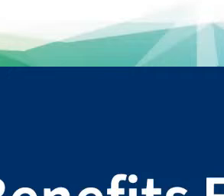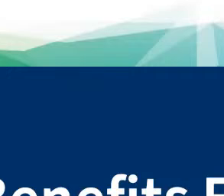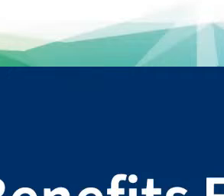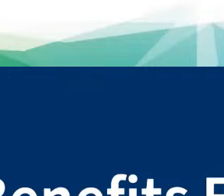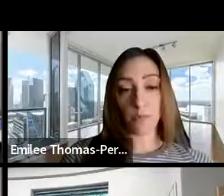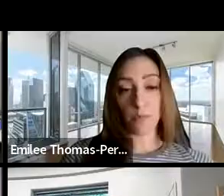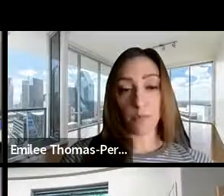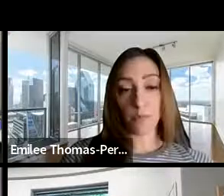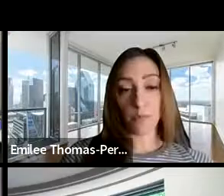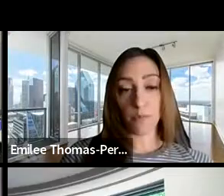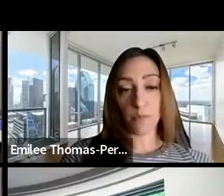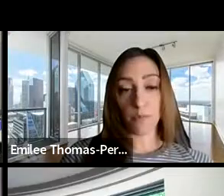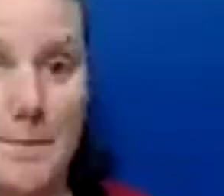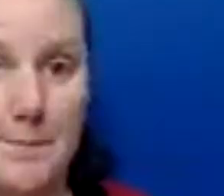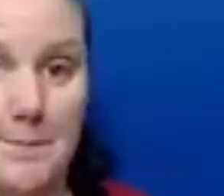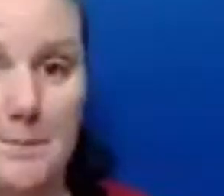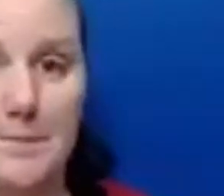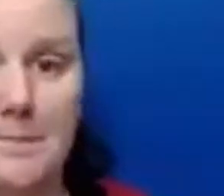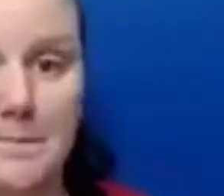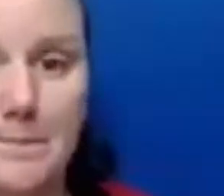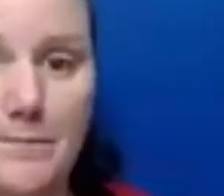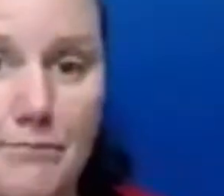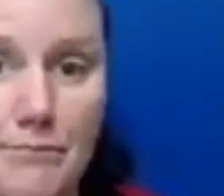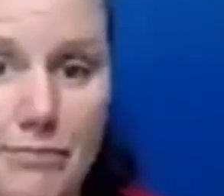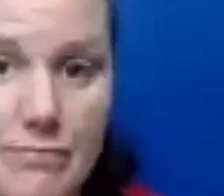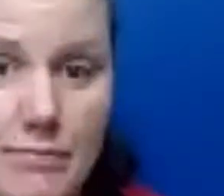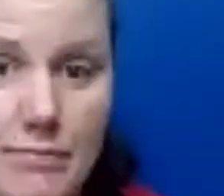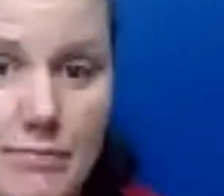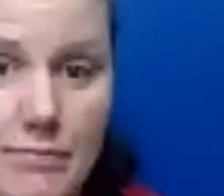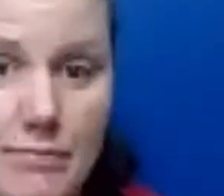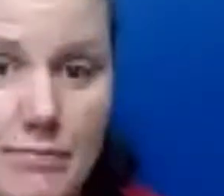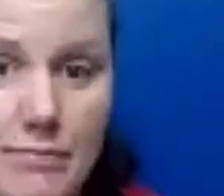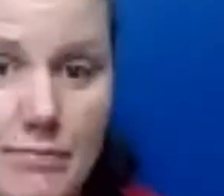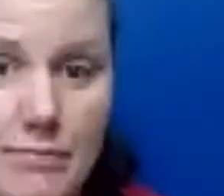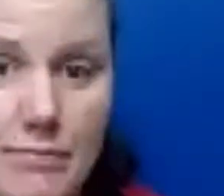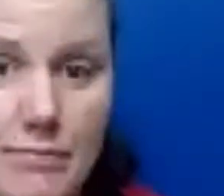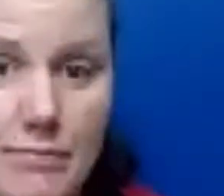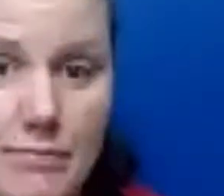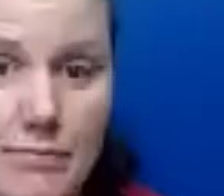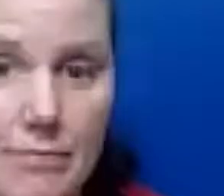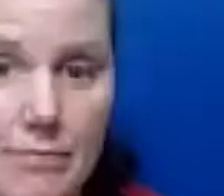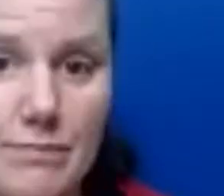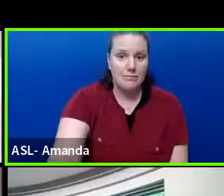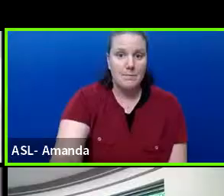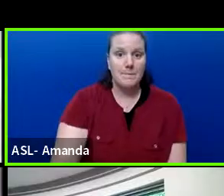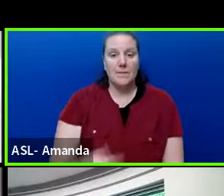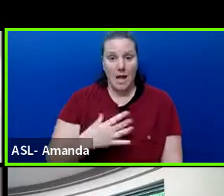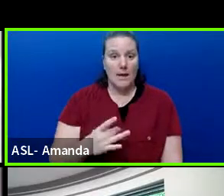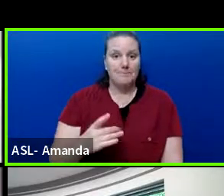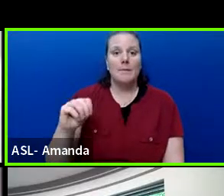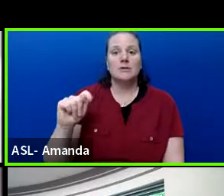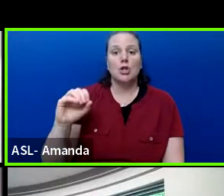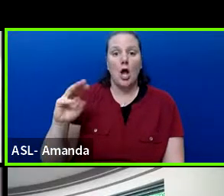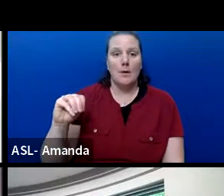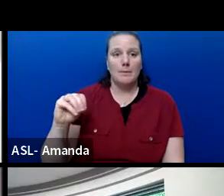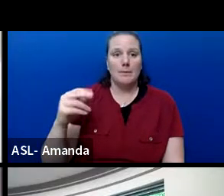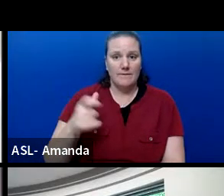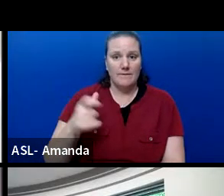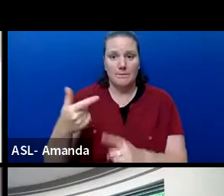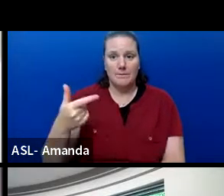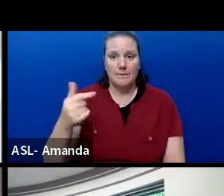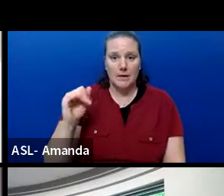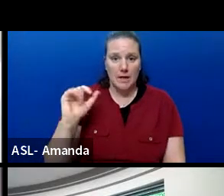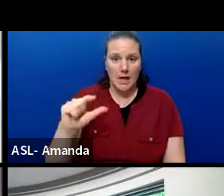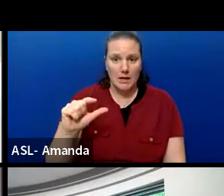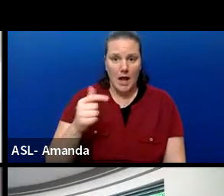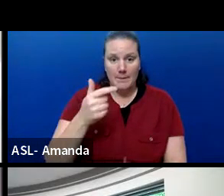Yes, Tom. I'd like to, Tom Hickey from the CAG. I'm interested in knowing